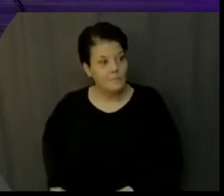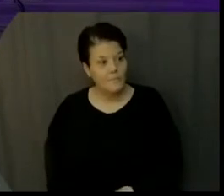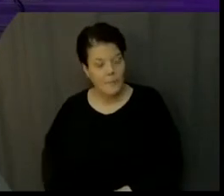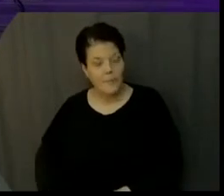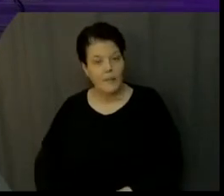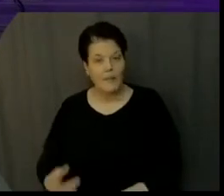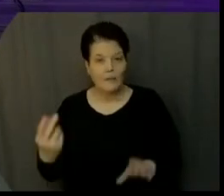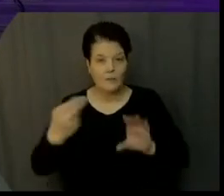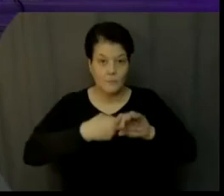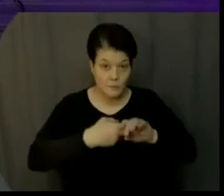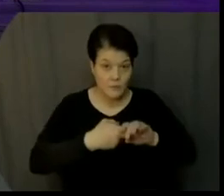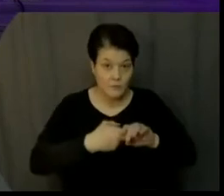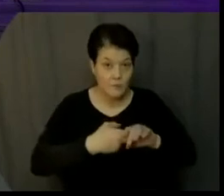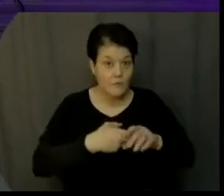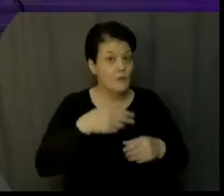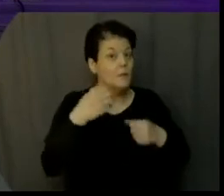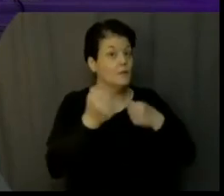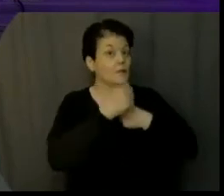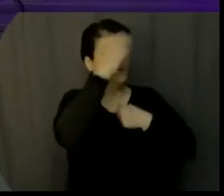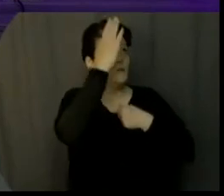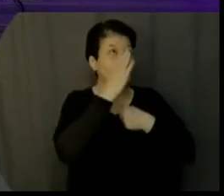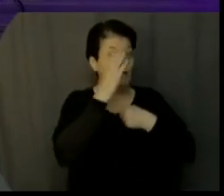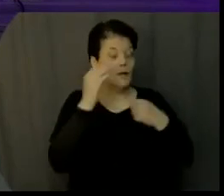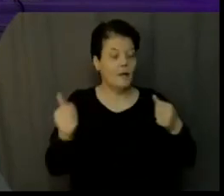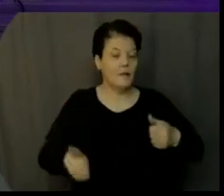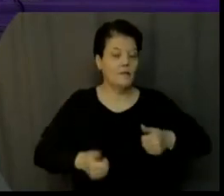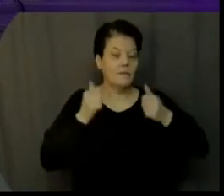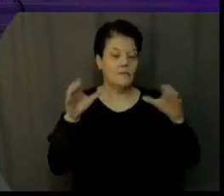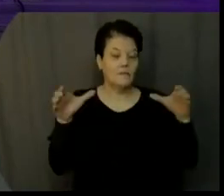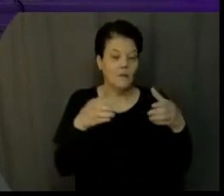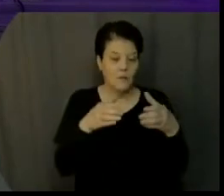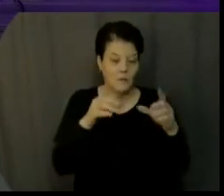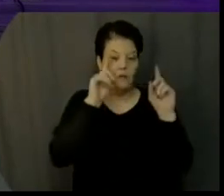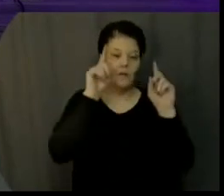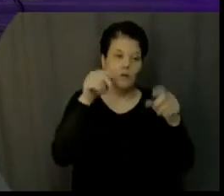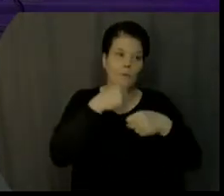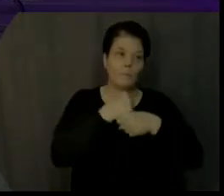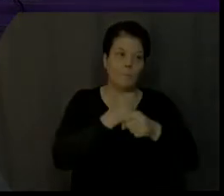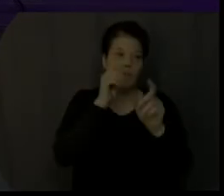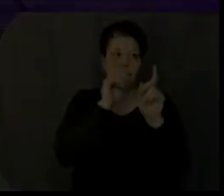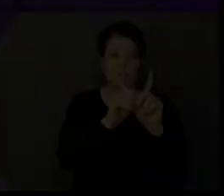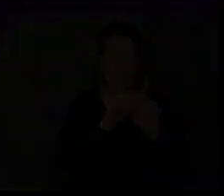this with me: love God, live as a family, and go and make disciples.